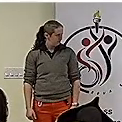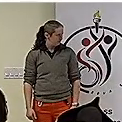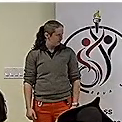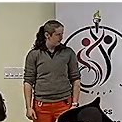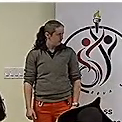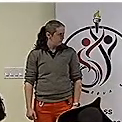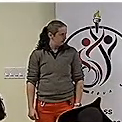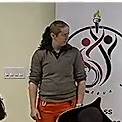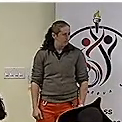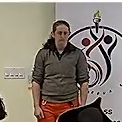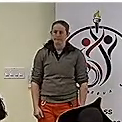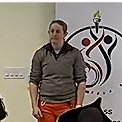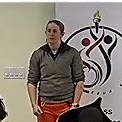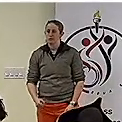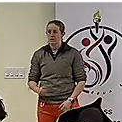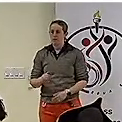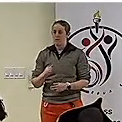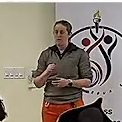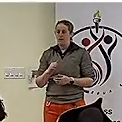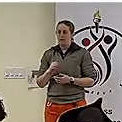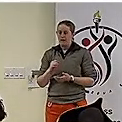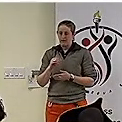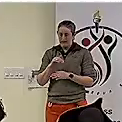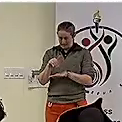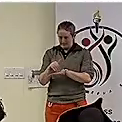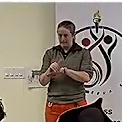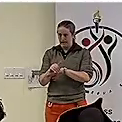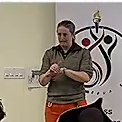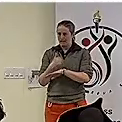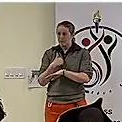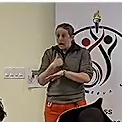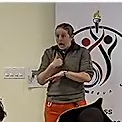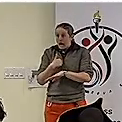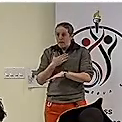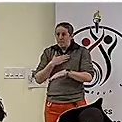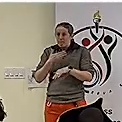So in the middle of the night, I said, oh my God, I don't have a speech.